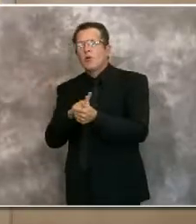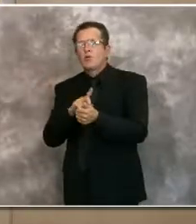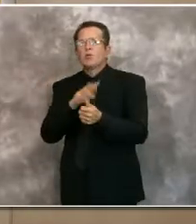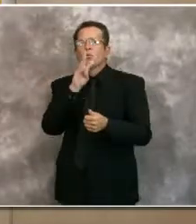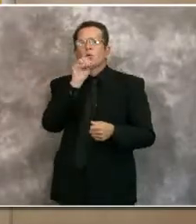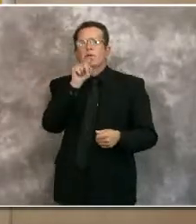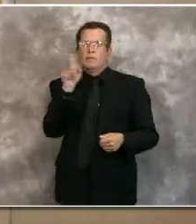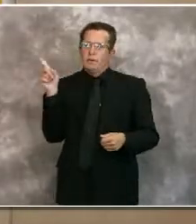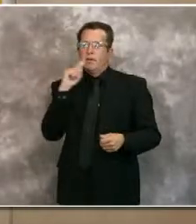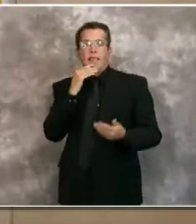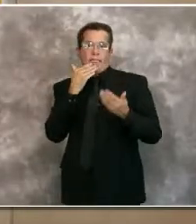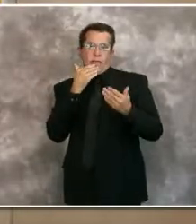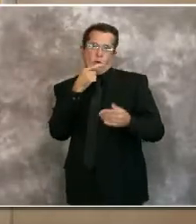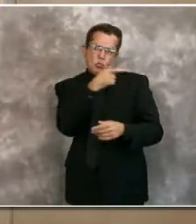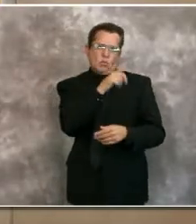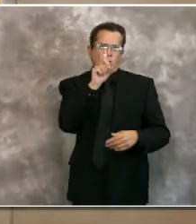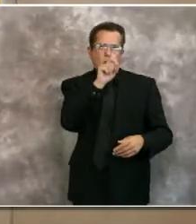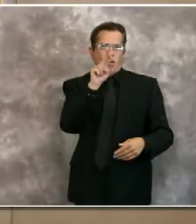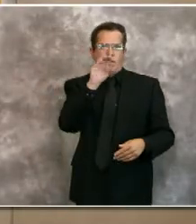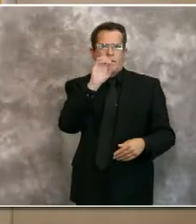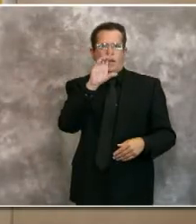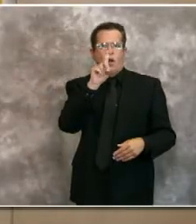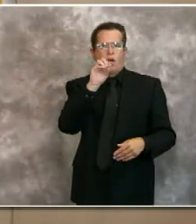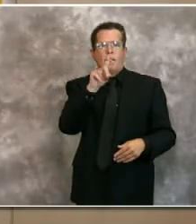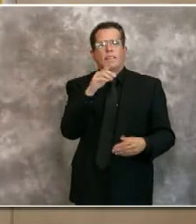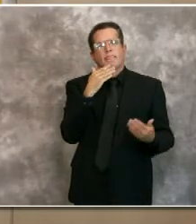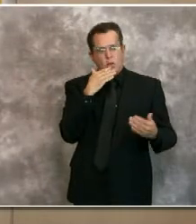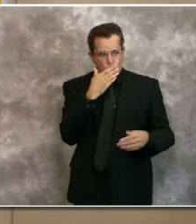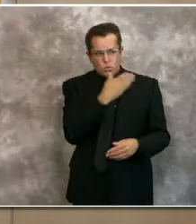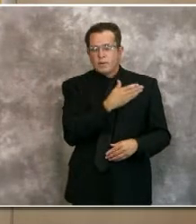Thank you, Dr. McDonald. We have